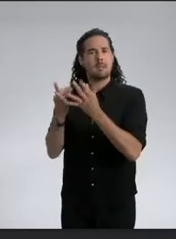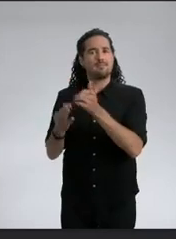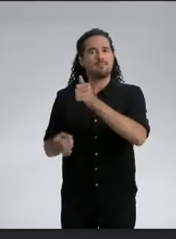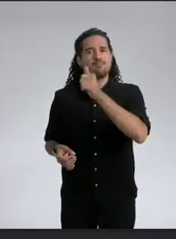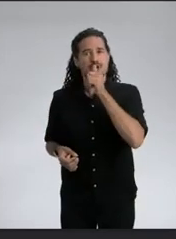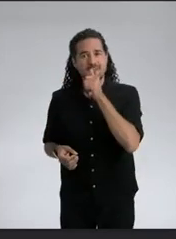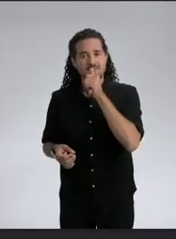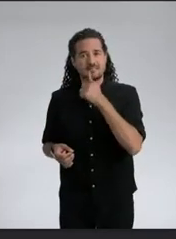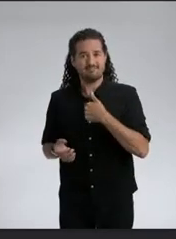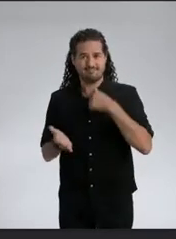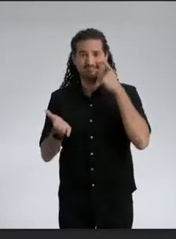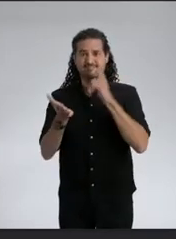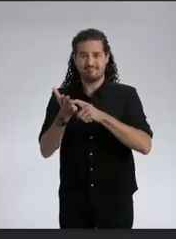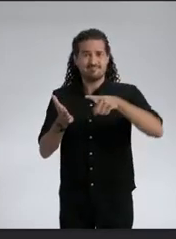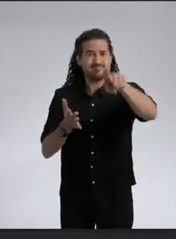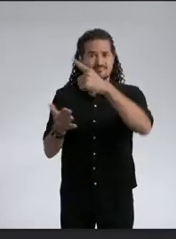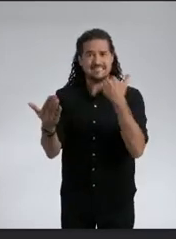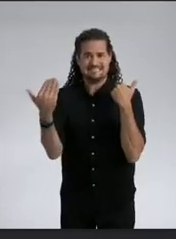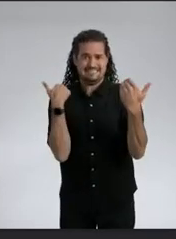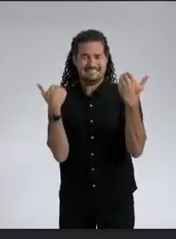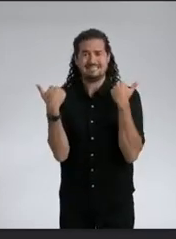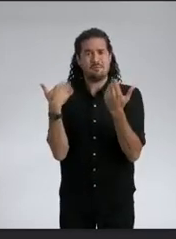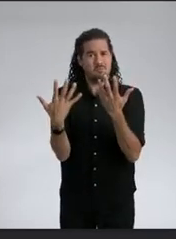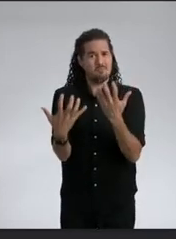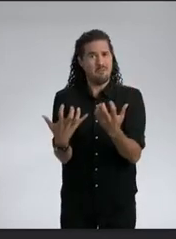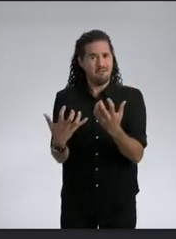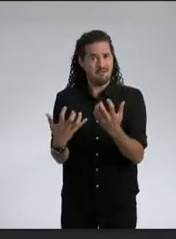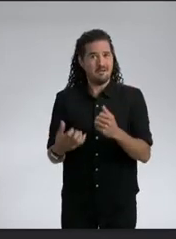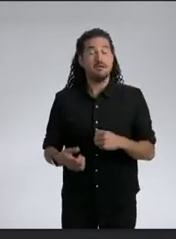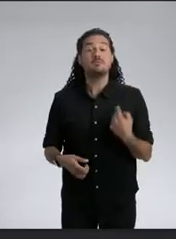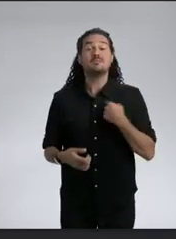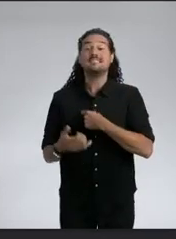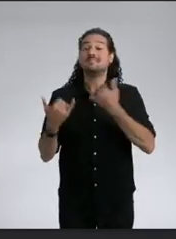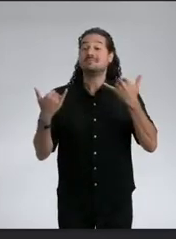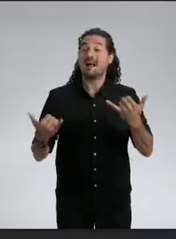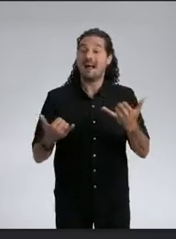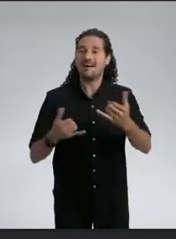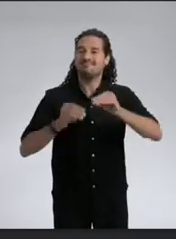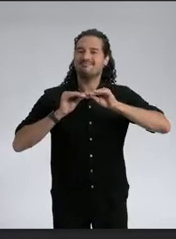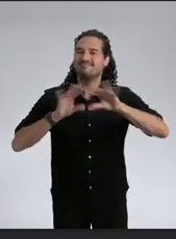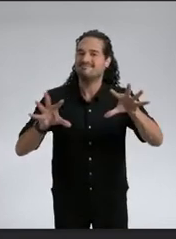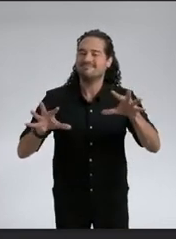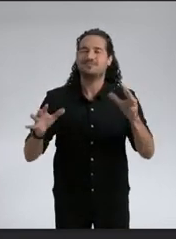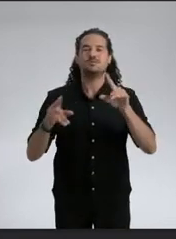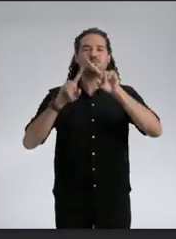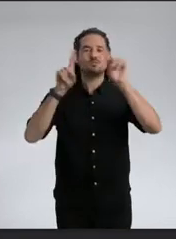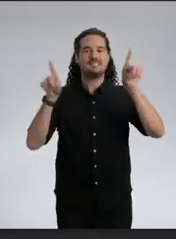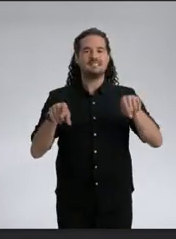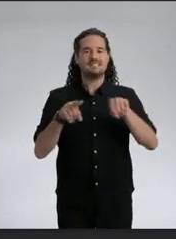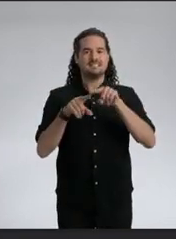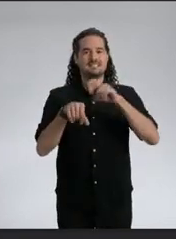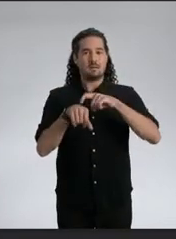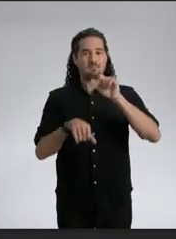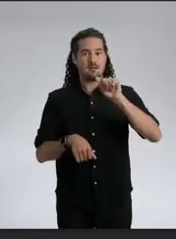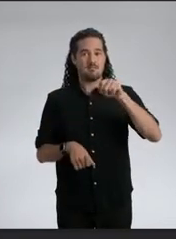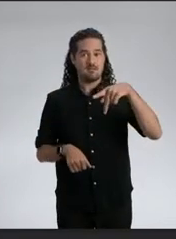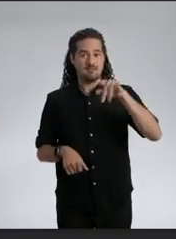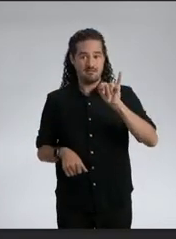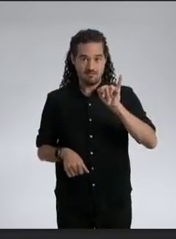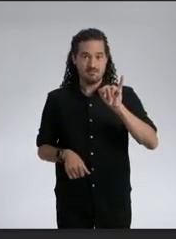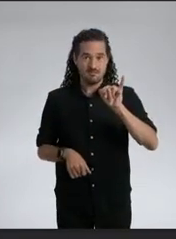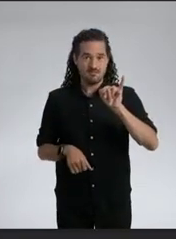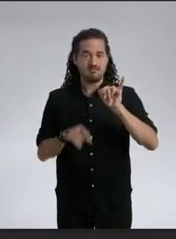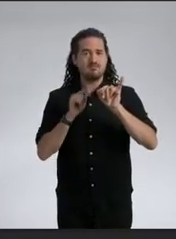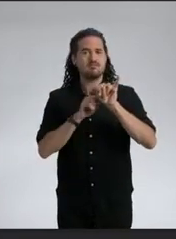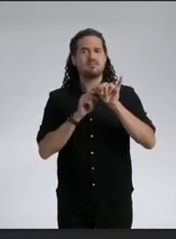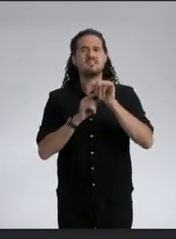from many of you to deliver on these user needs. So today, we are releasing the Screen Time API, a set of tailor-made